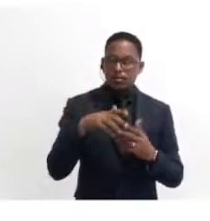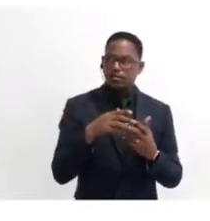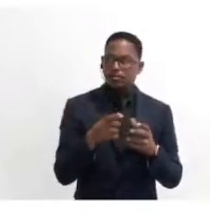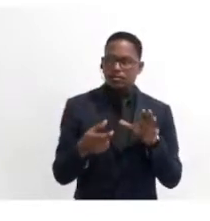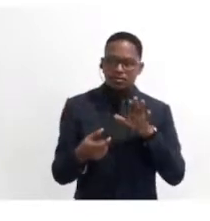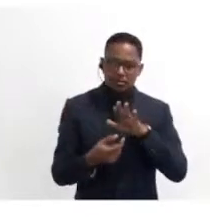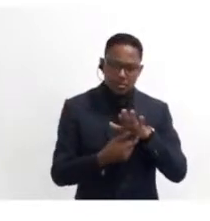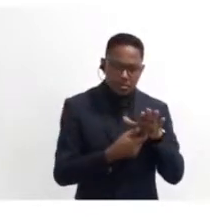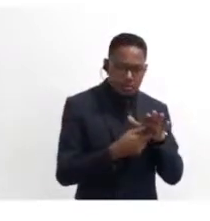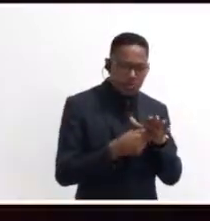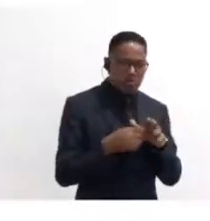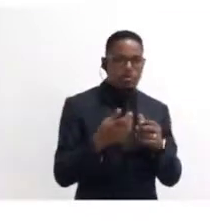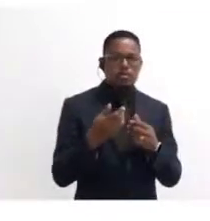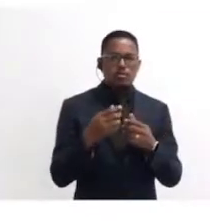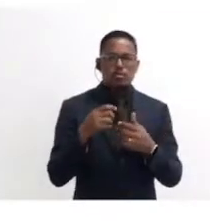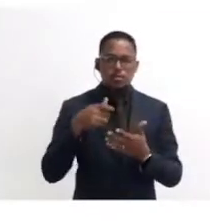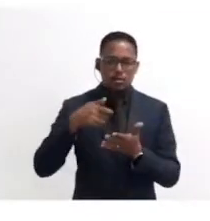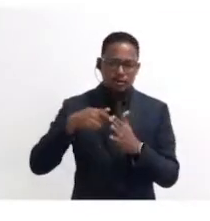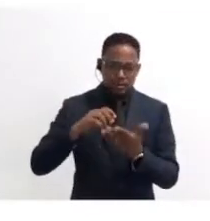dielectric.